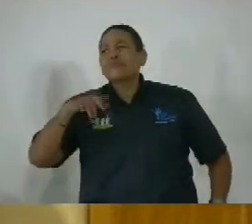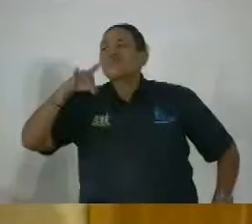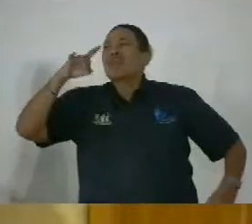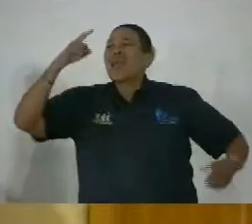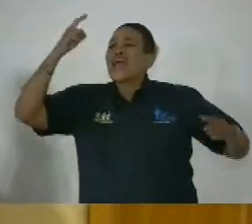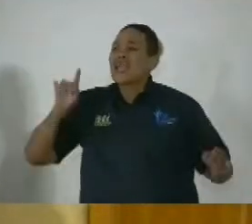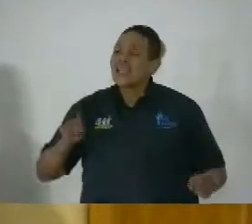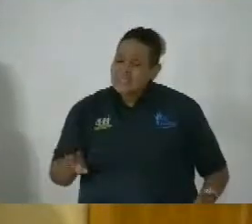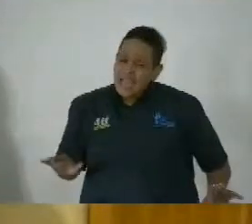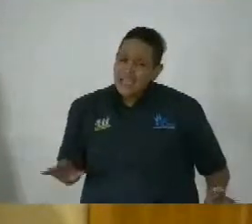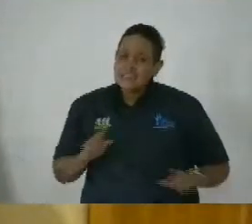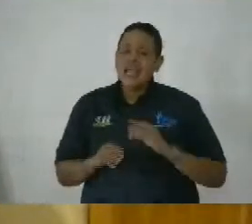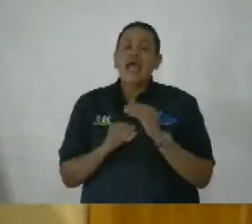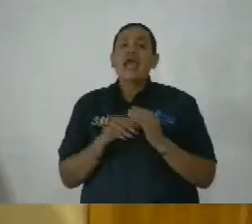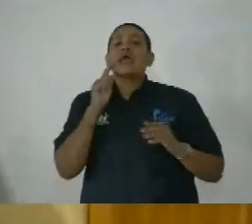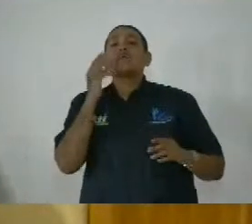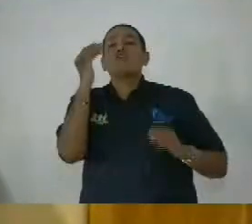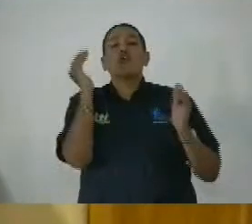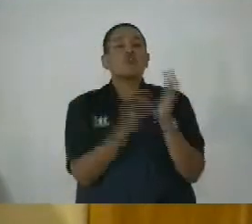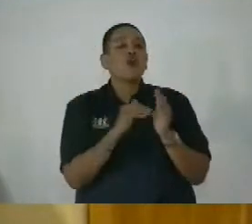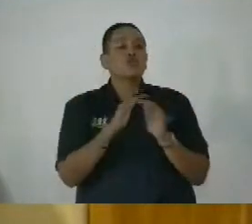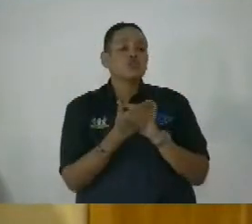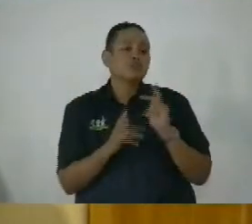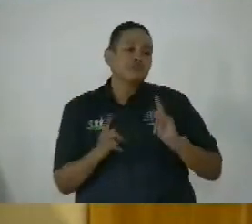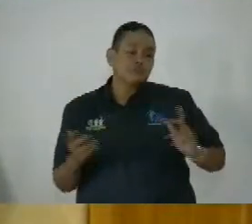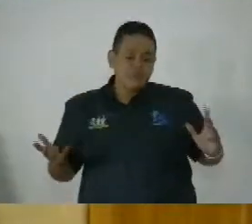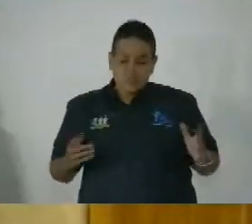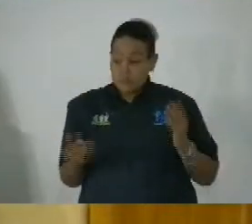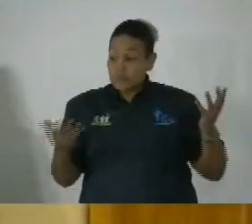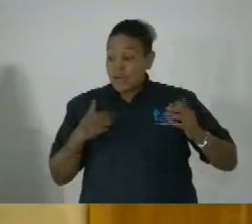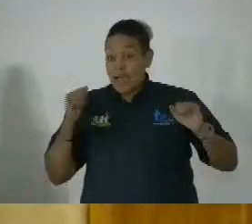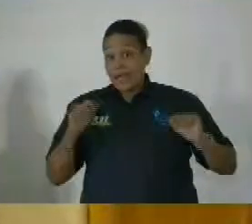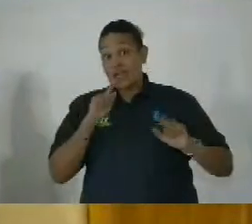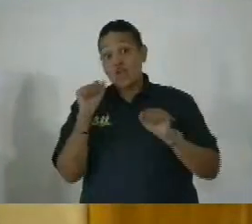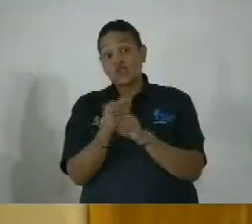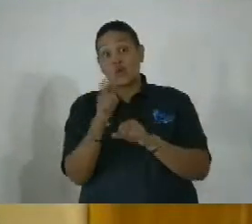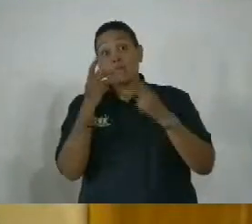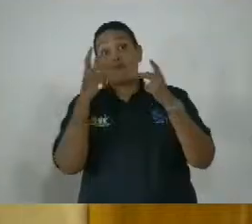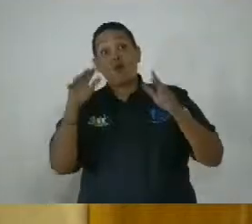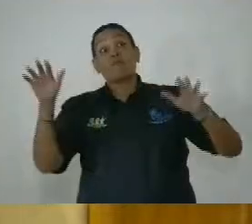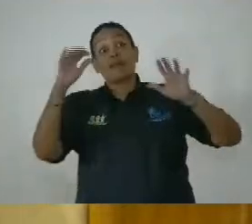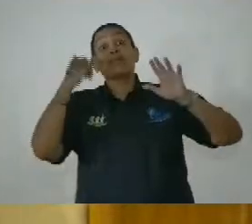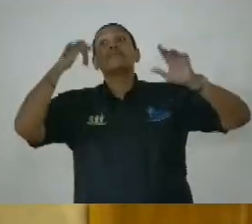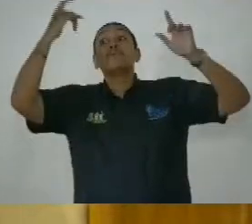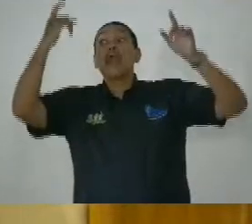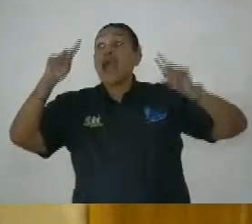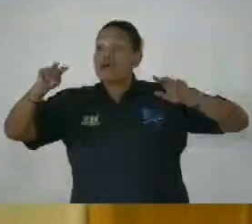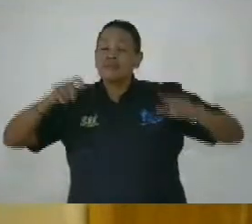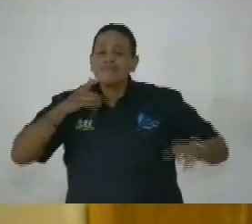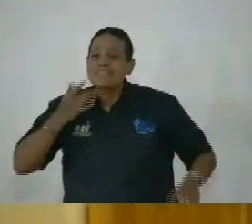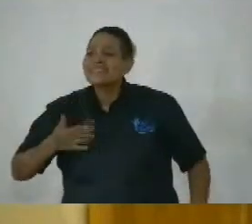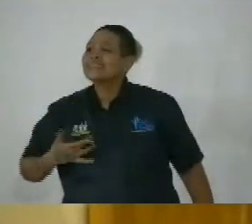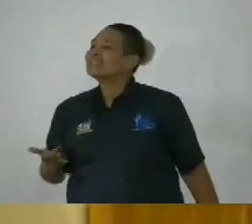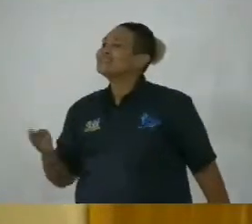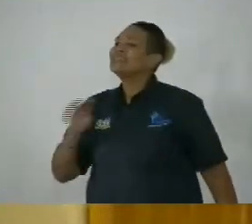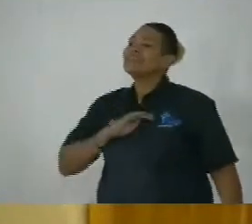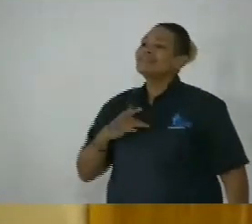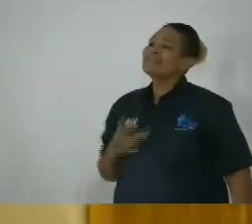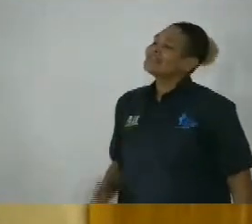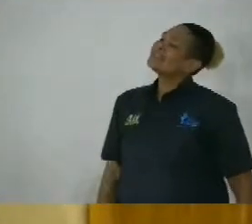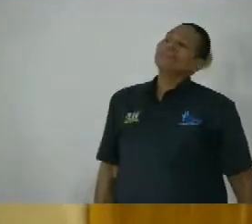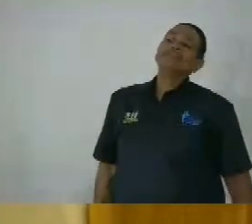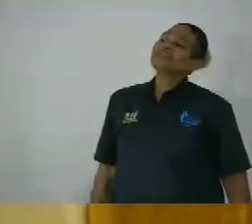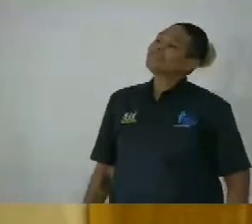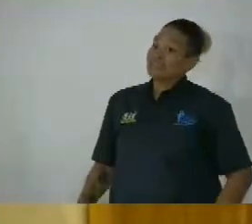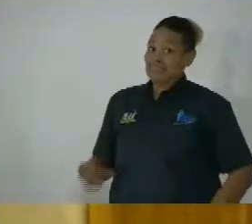incident. It's 14,000 Jamaicans. What I can assure the public, if an incident happened that you're not happy with, and you think the police